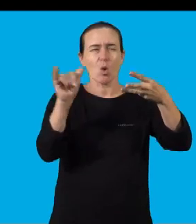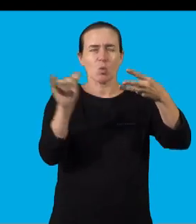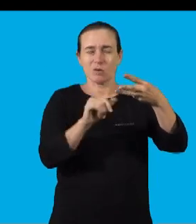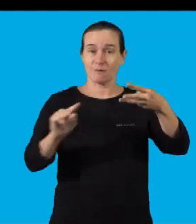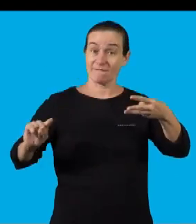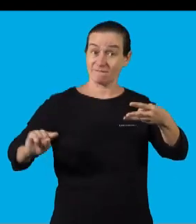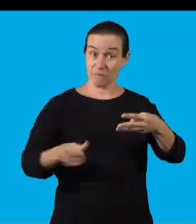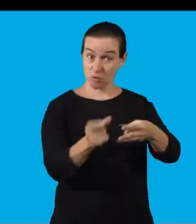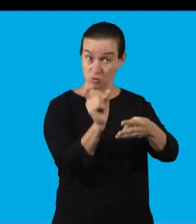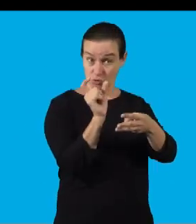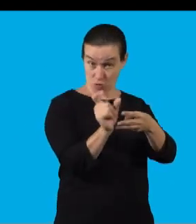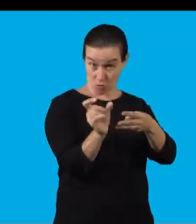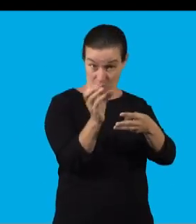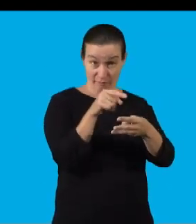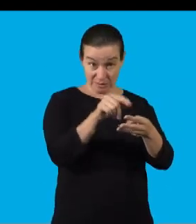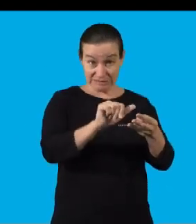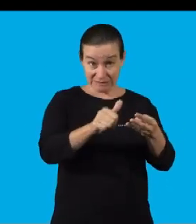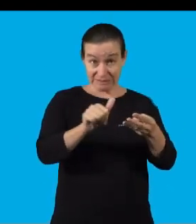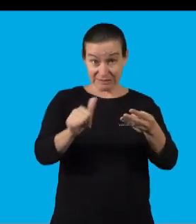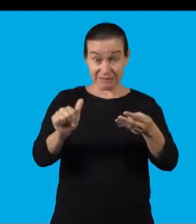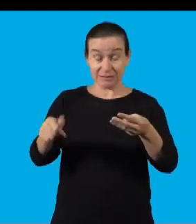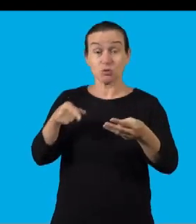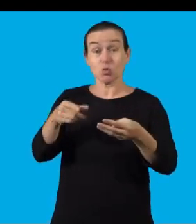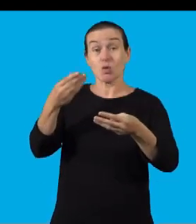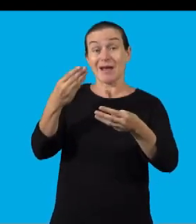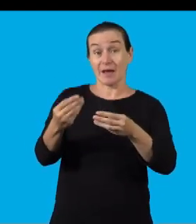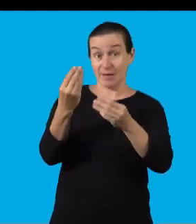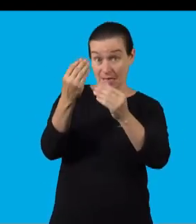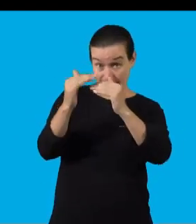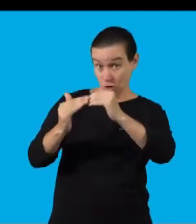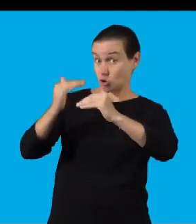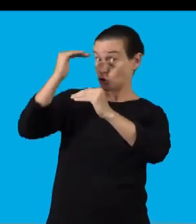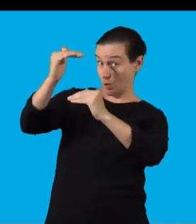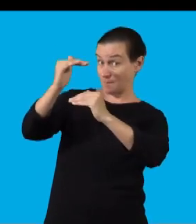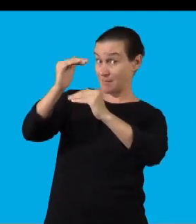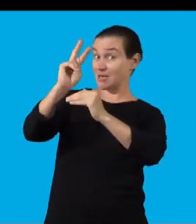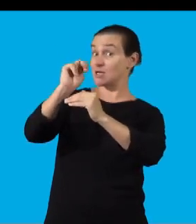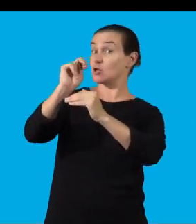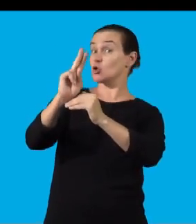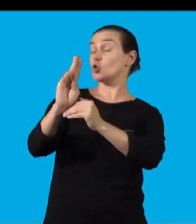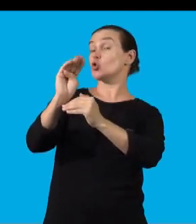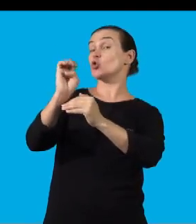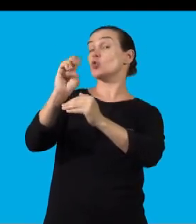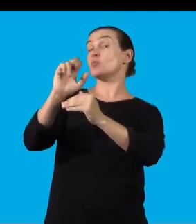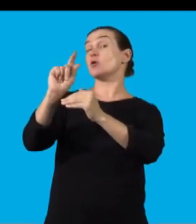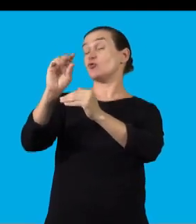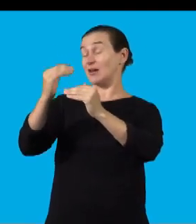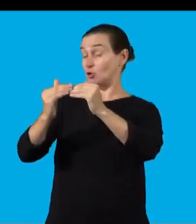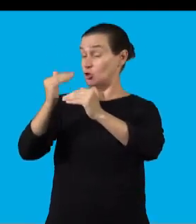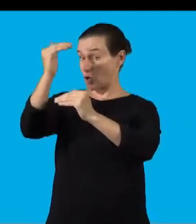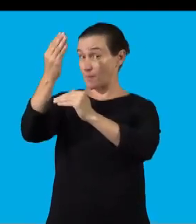the first term of the sequence to have a numerator which is less